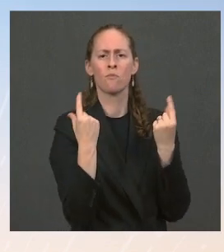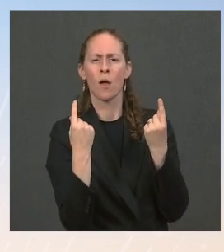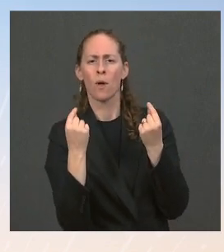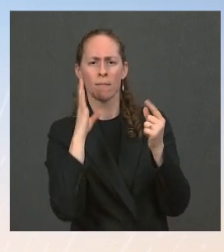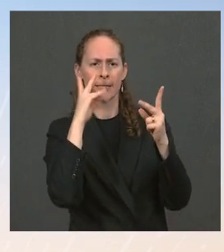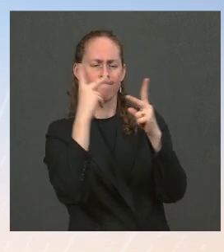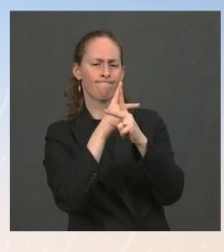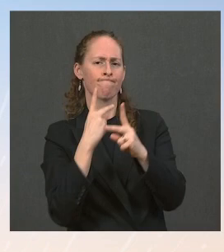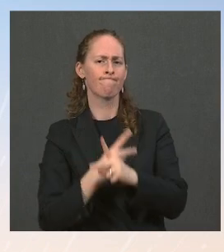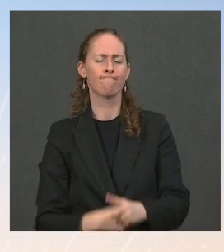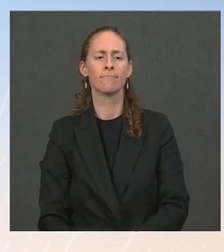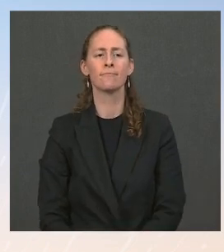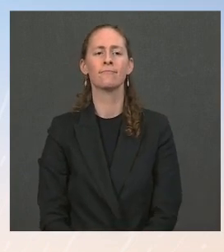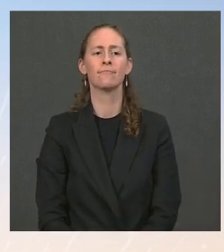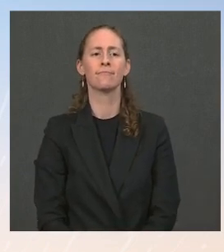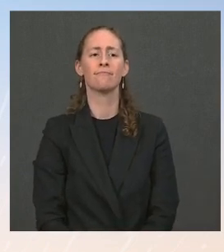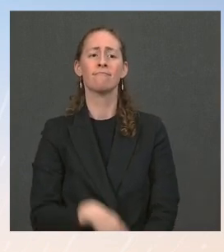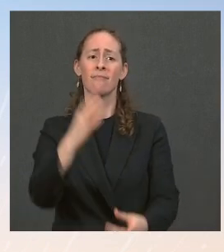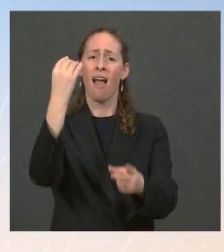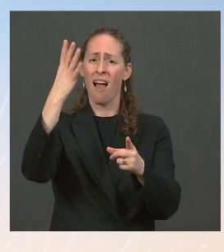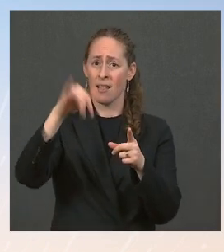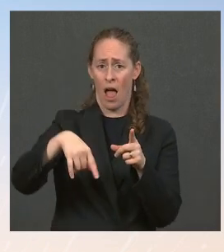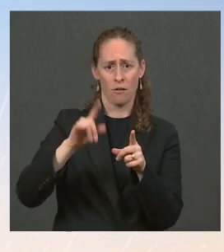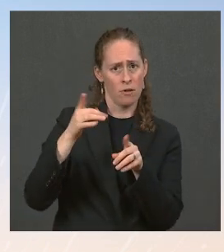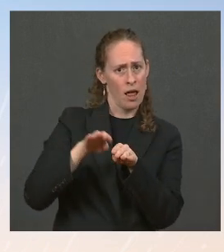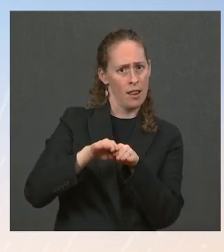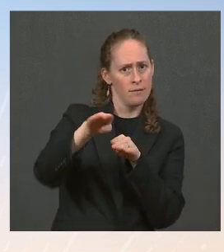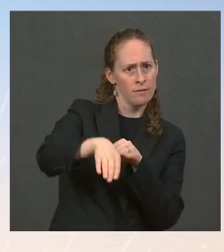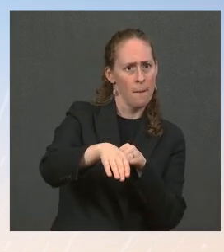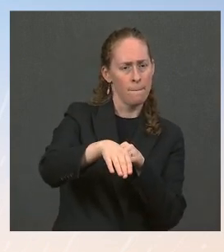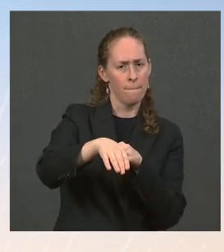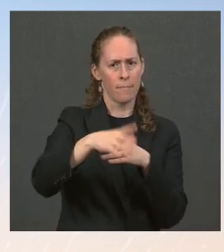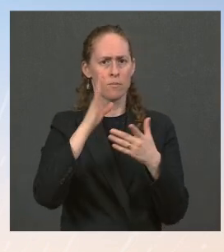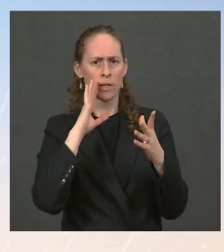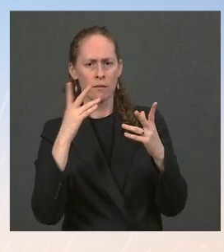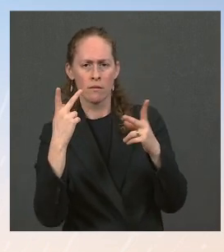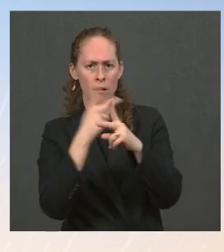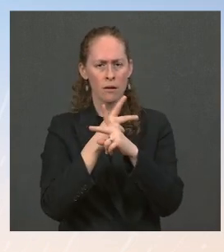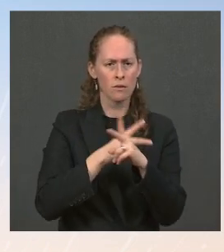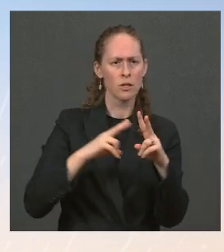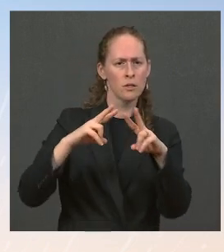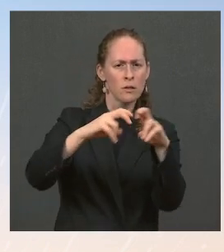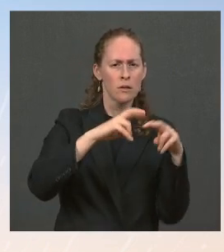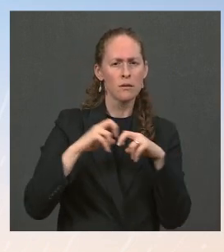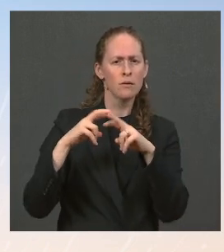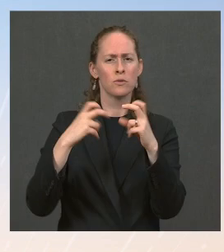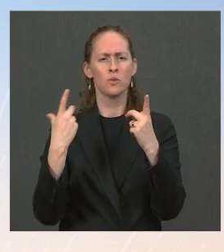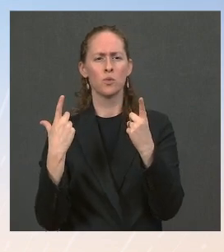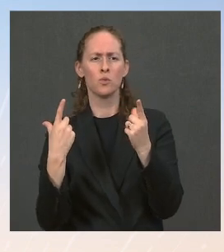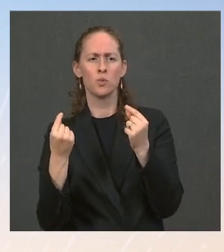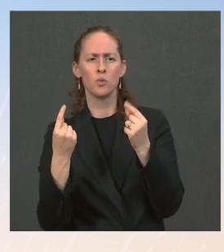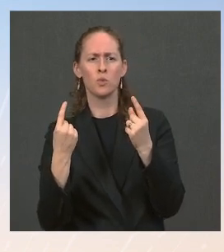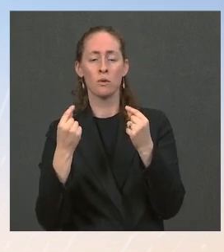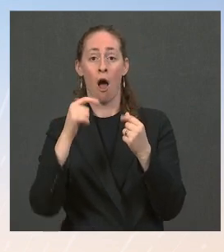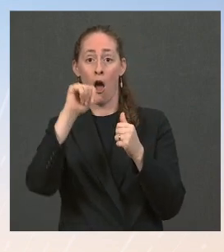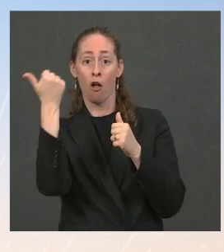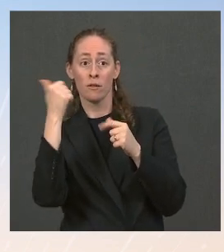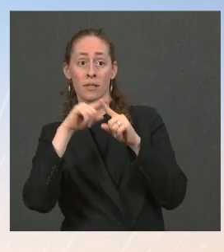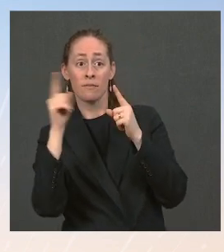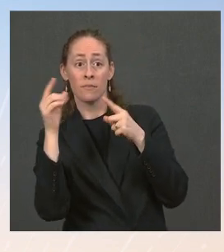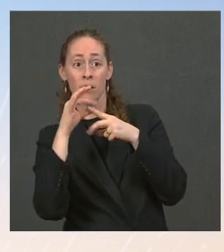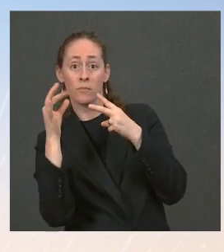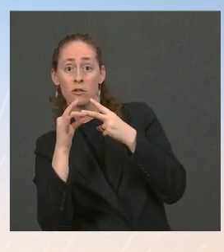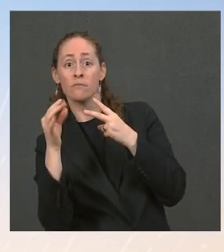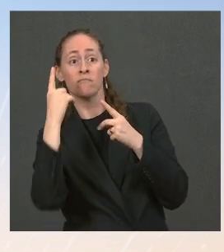But I don't, that's our next step right now, is assessing, is them putting forward an option for the parliamentarian to